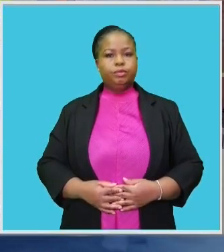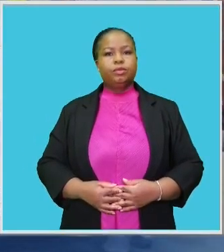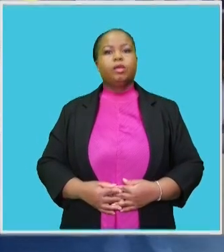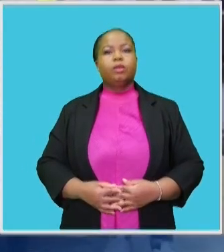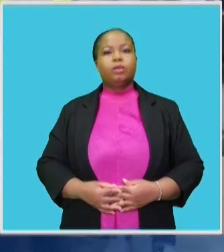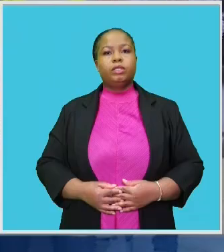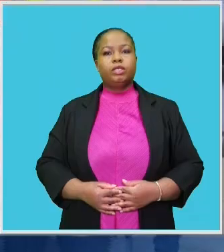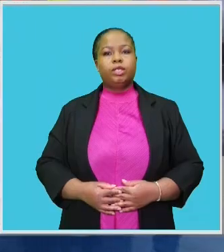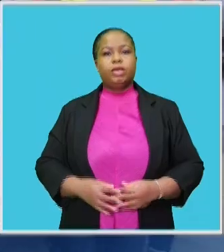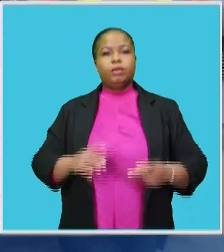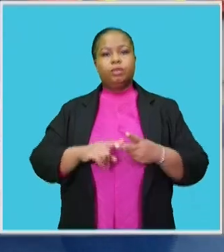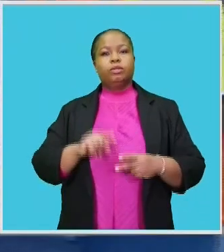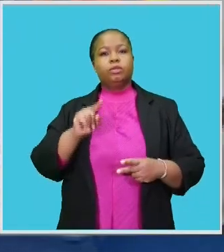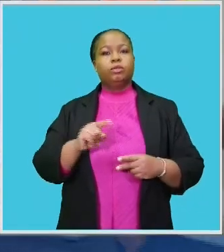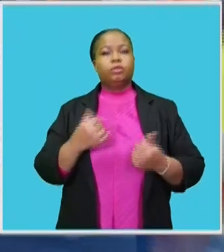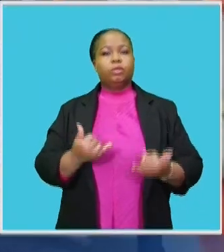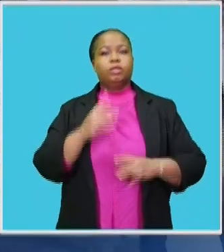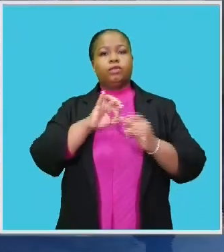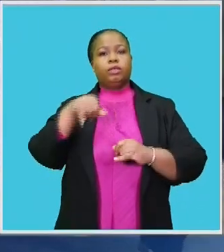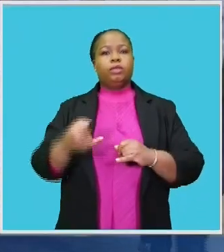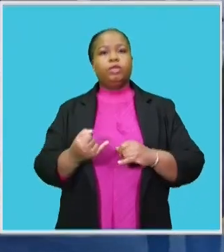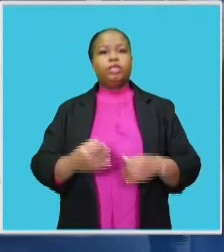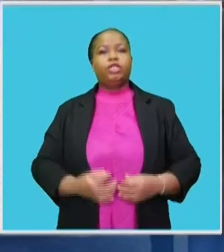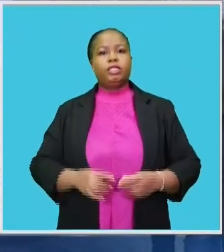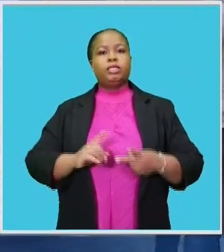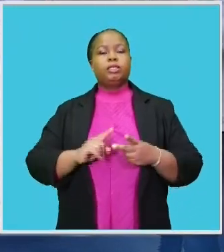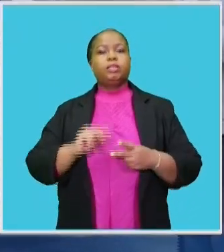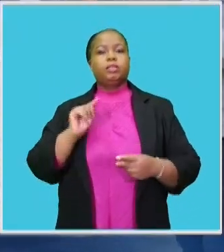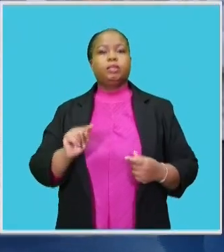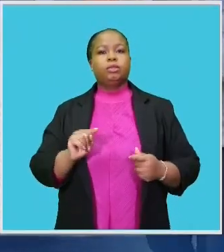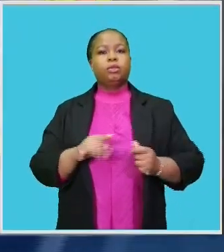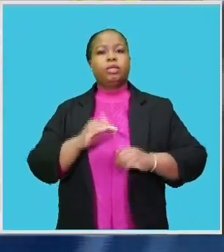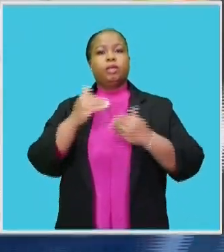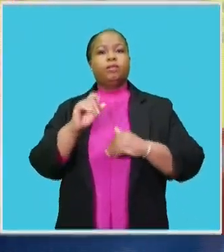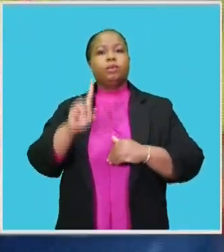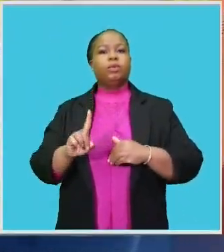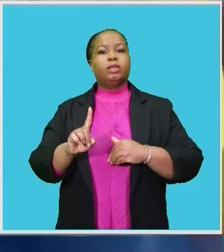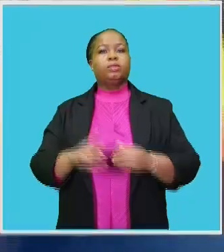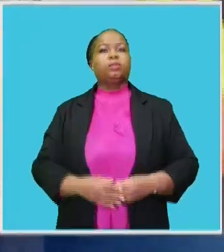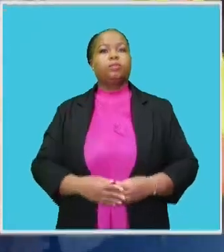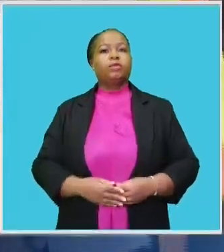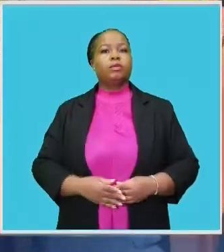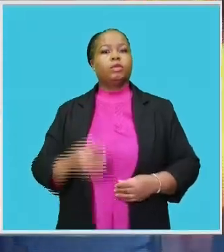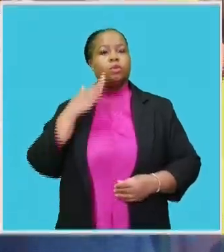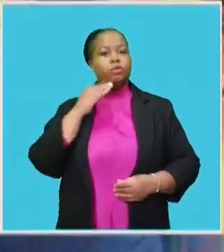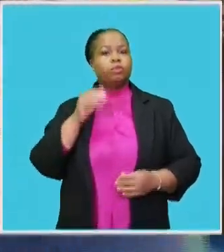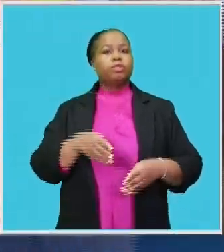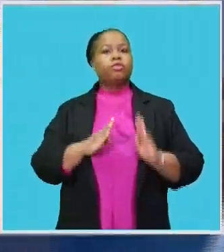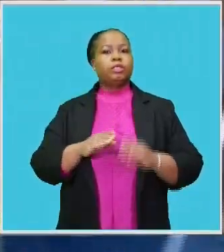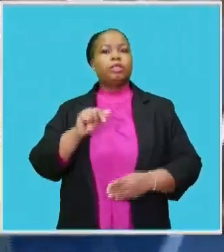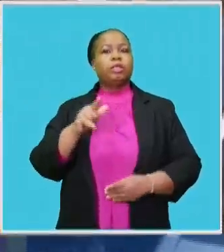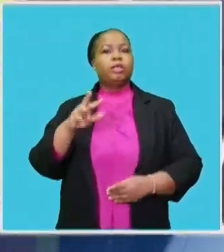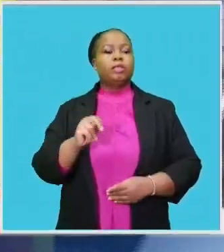Isixeko saseGoli ebutsheni banamhlanje siphawule ngokusesikweni ukugqitywa kwesigaba sokuqala sephulo lokuvuselelwa kwesitalato